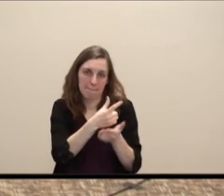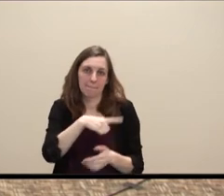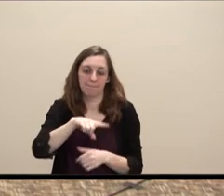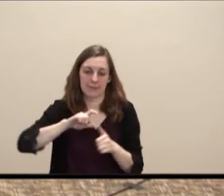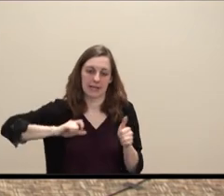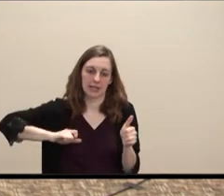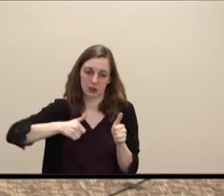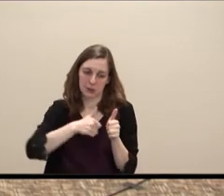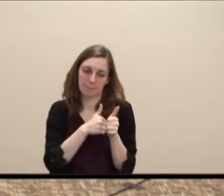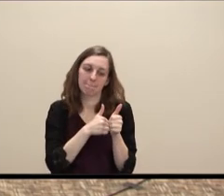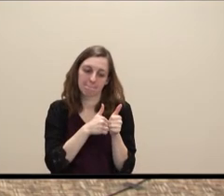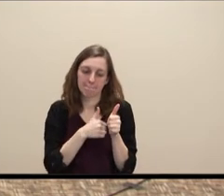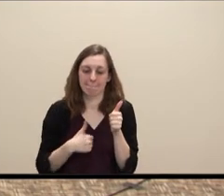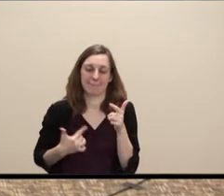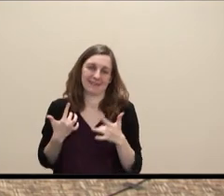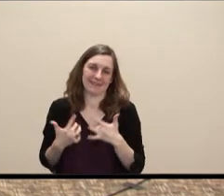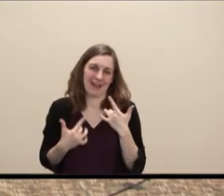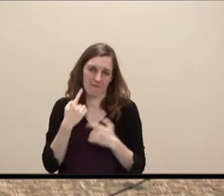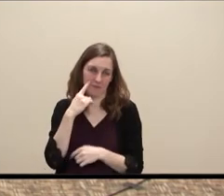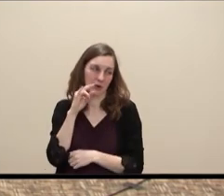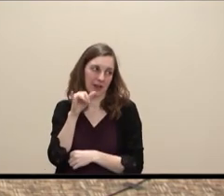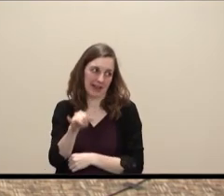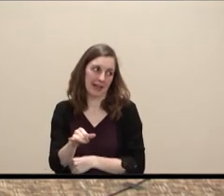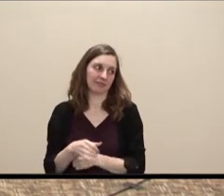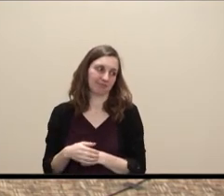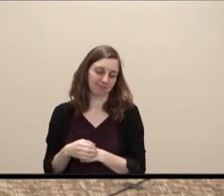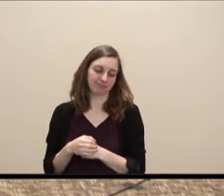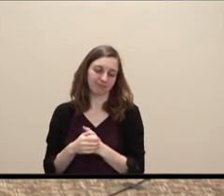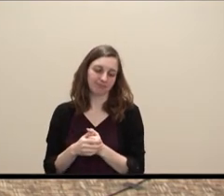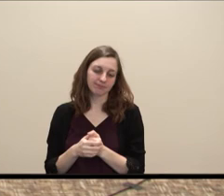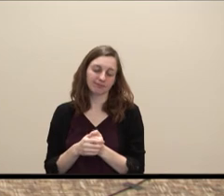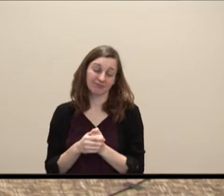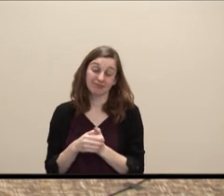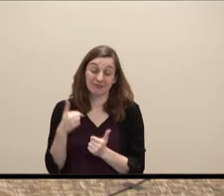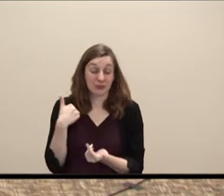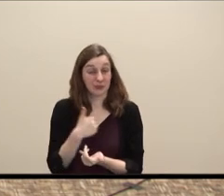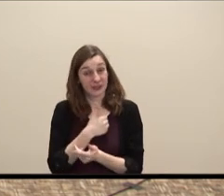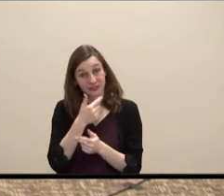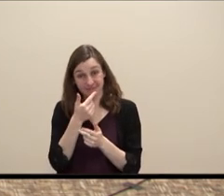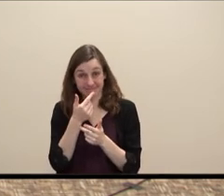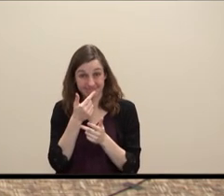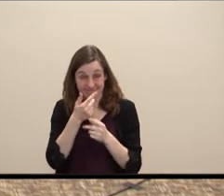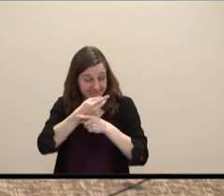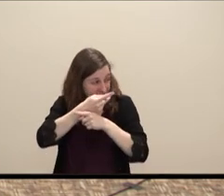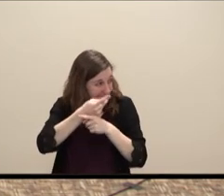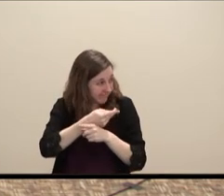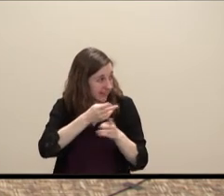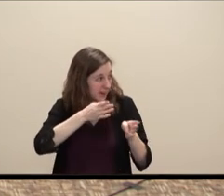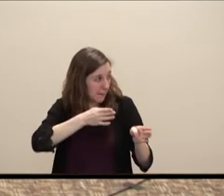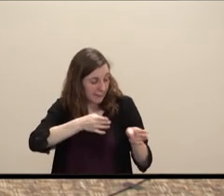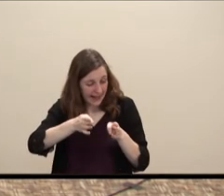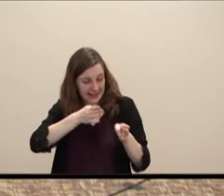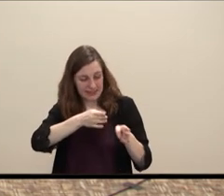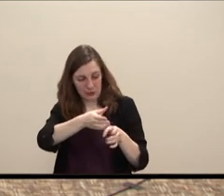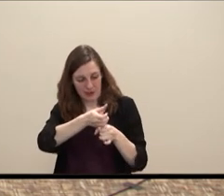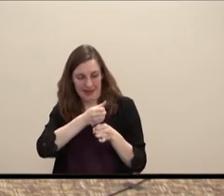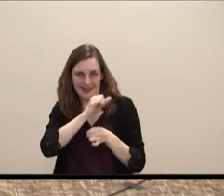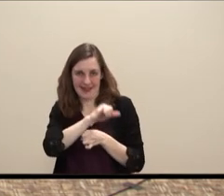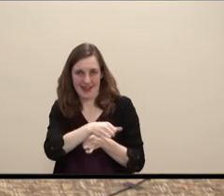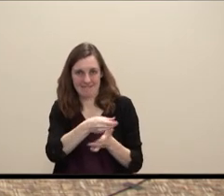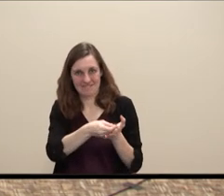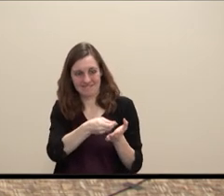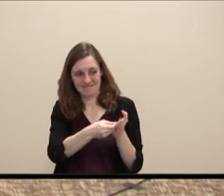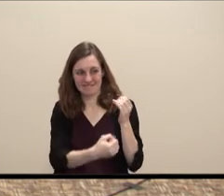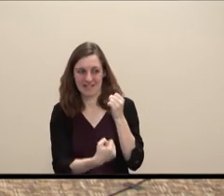up. So I'm excited about that, and we're working on a plan to use and those funds when they